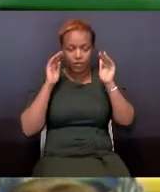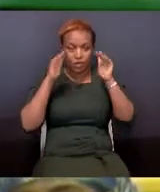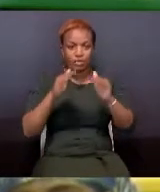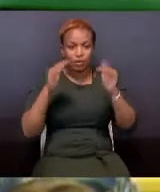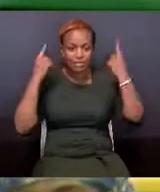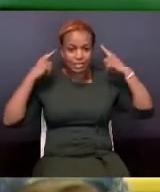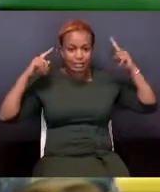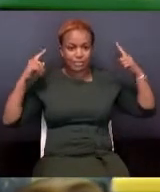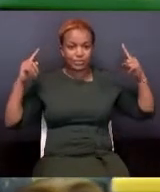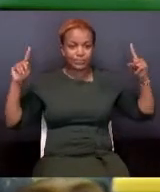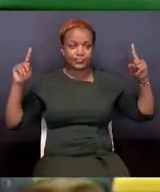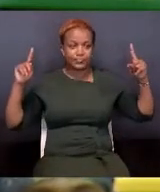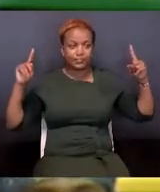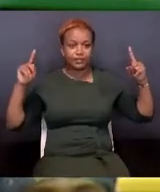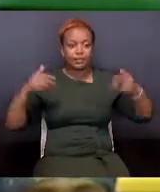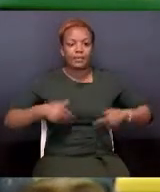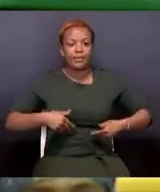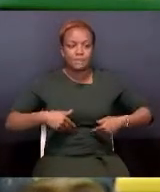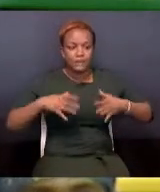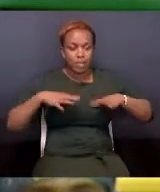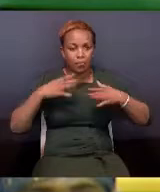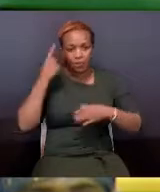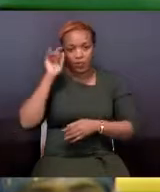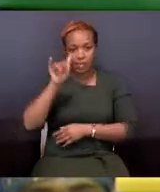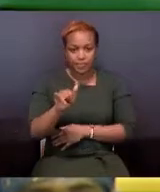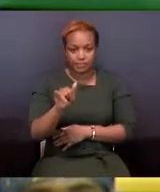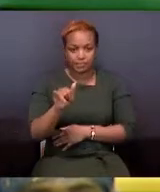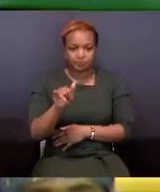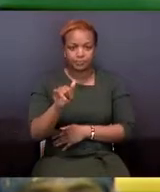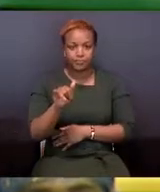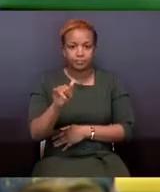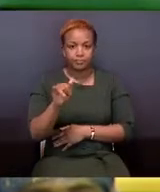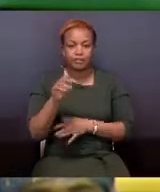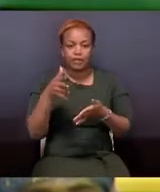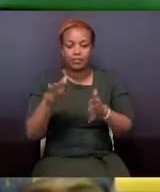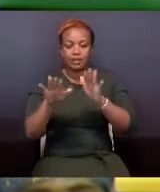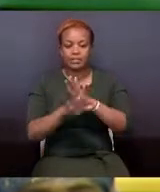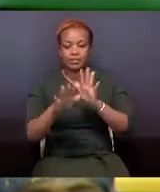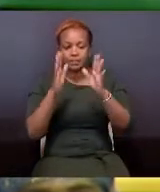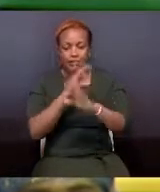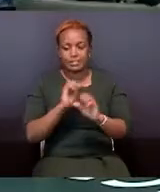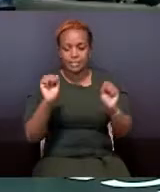are today's leaders setting up young people for that? So I'll come to you, Deputy President.